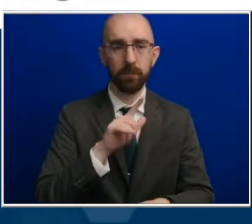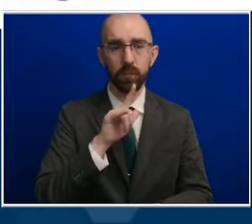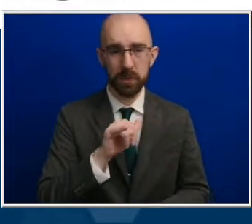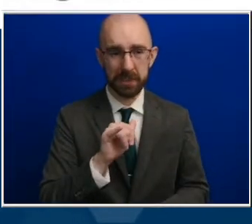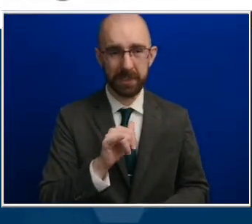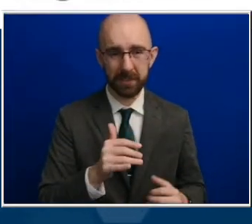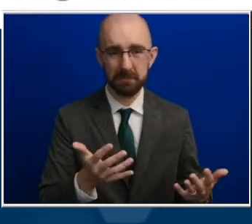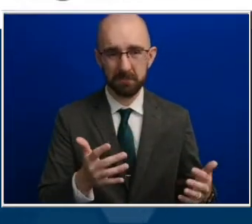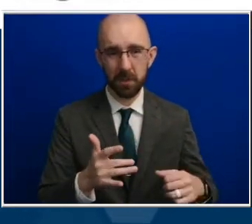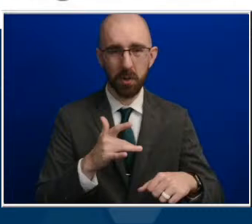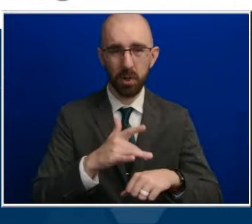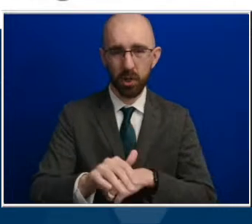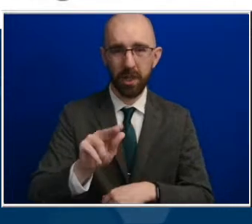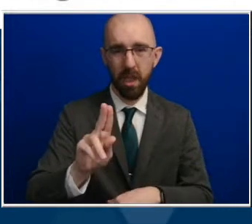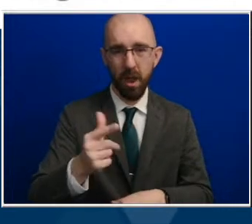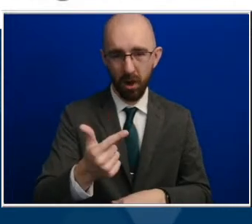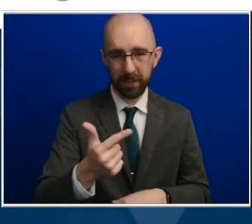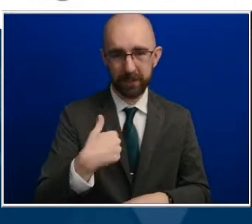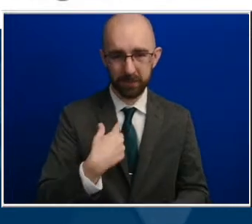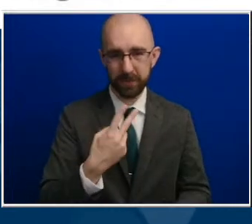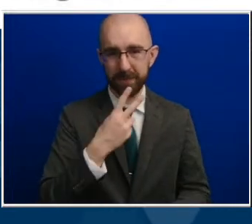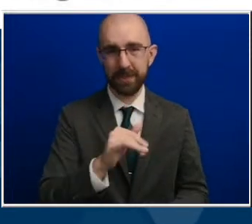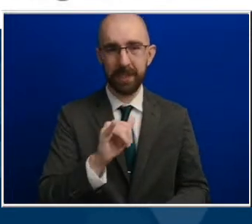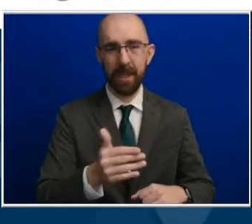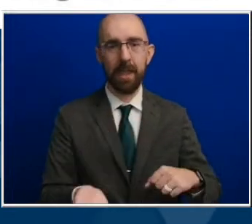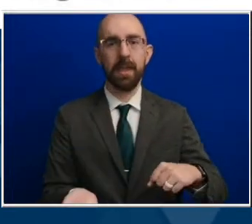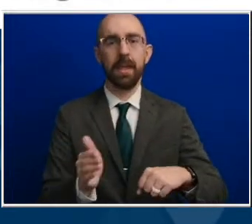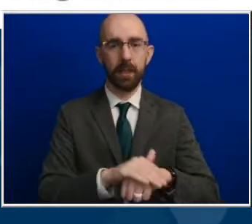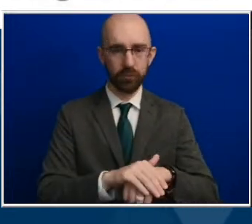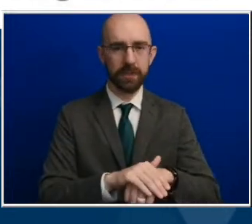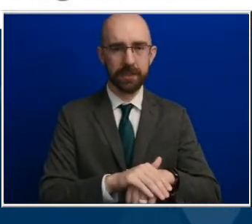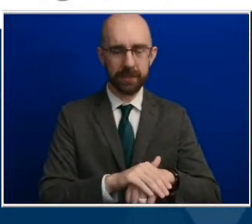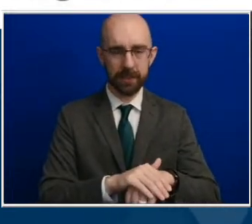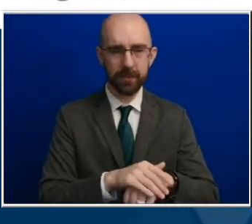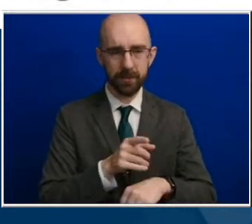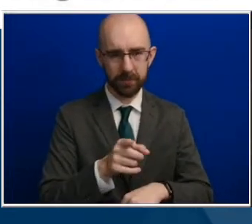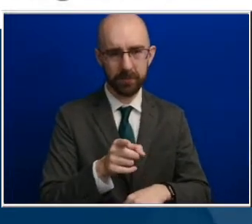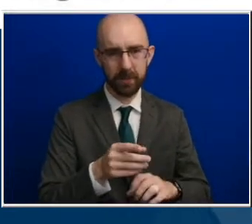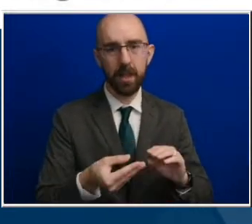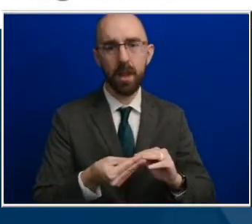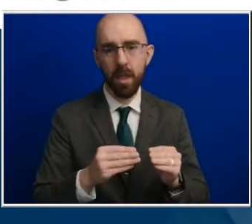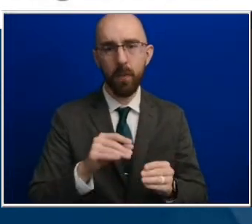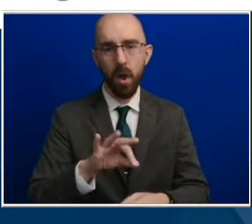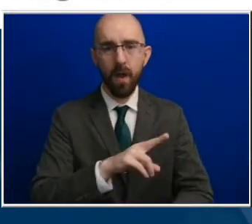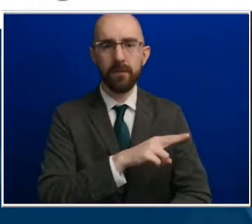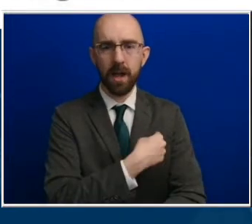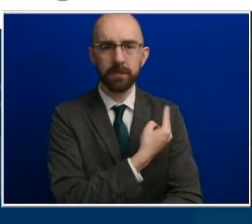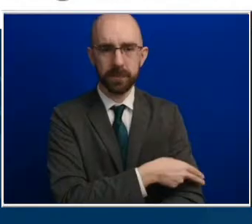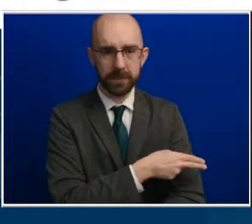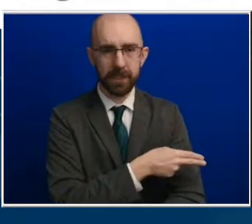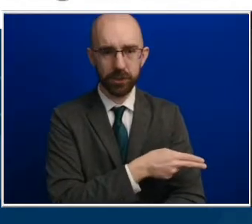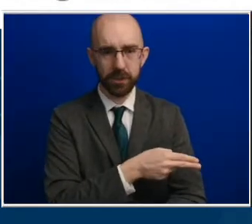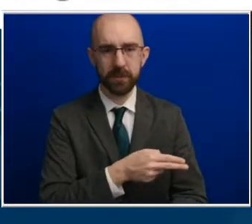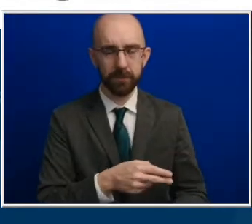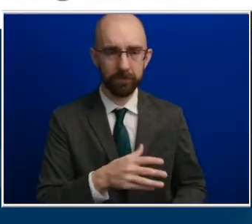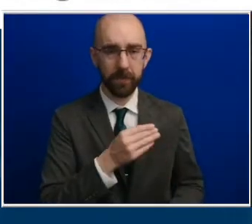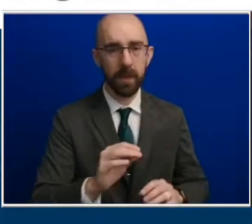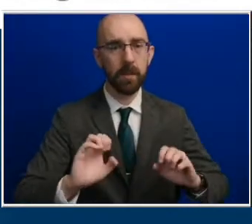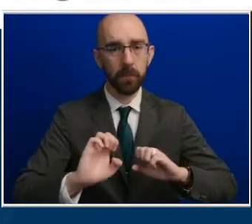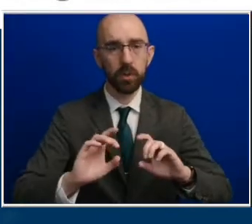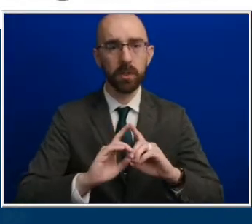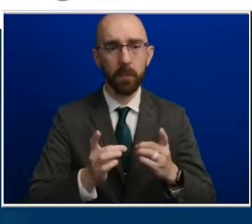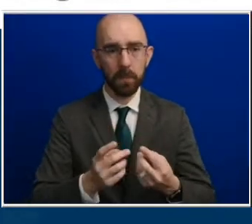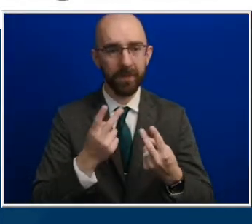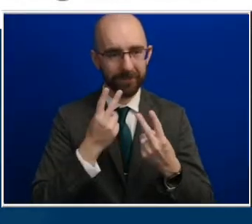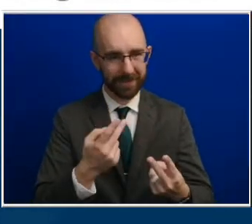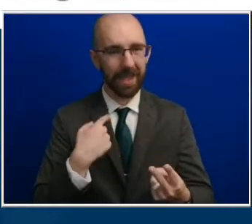early August, we see this increasing rate or increasing number of hospitalizations and emergency department visits. I think we've